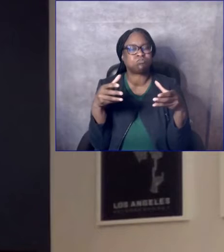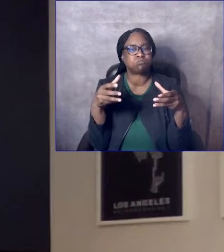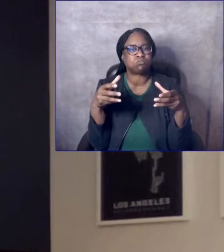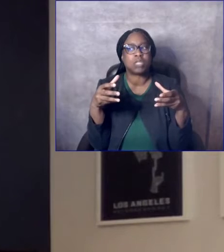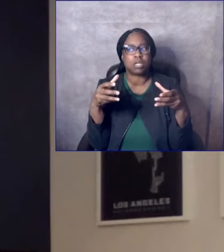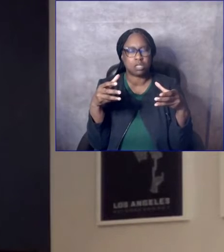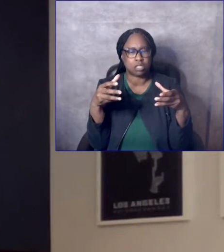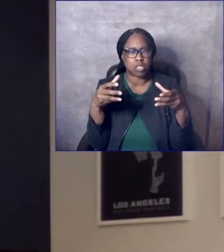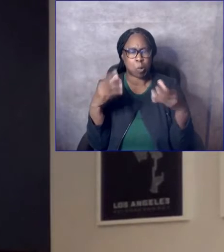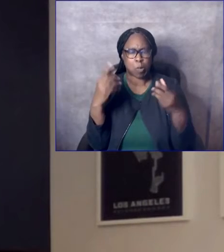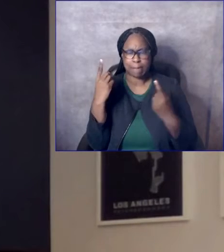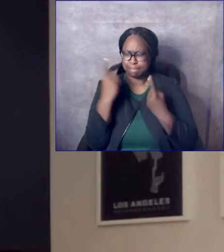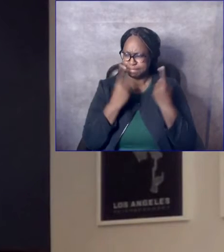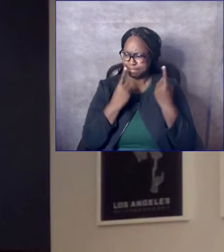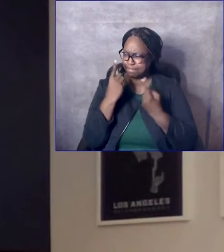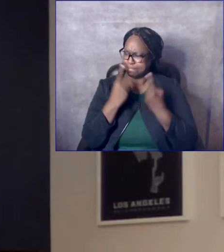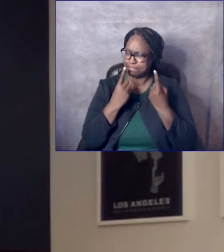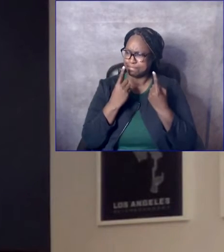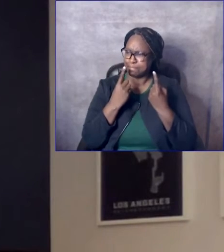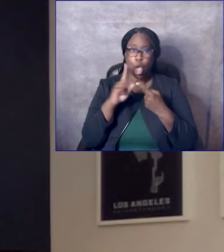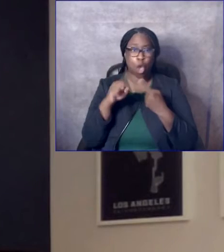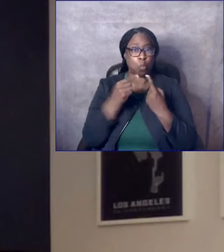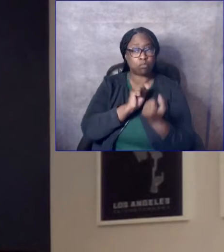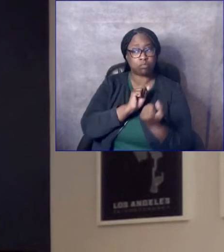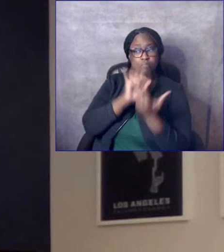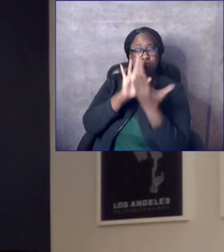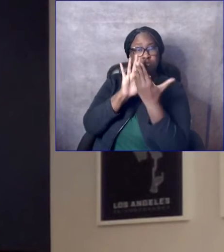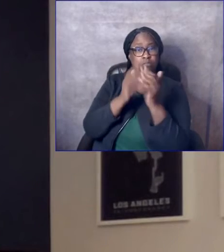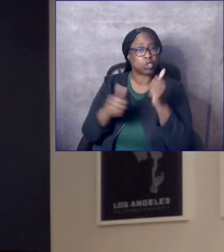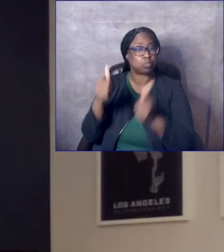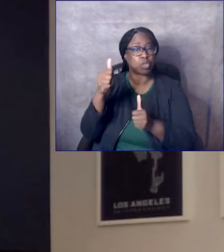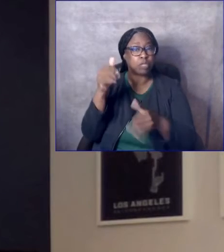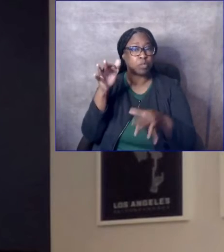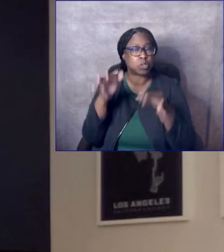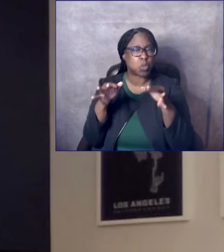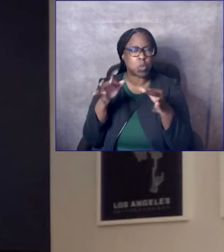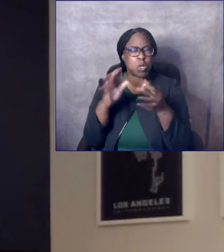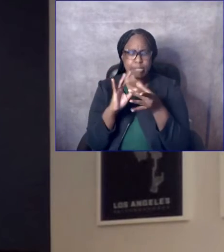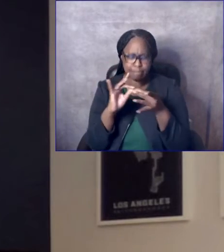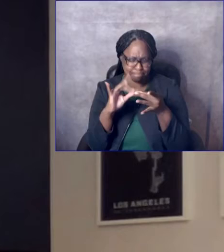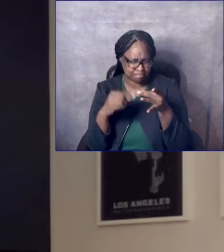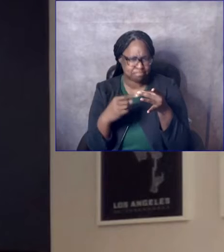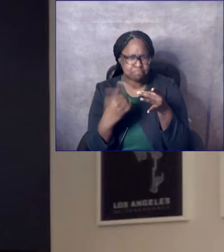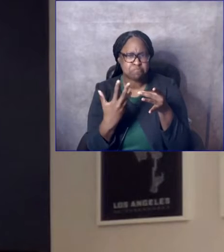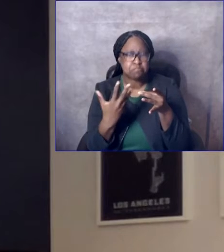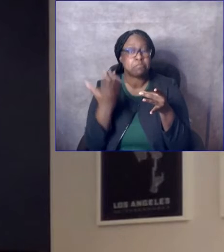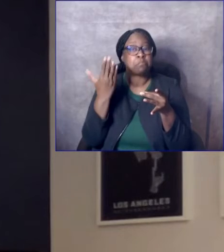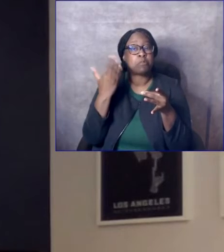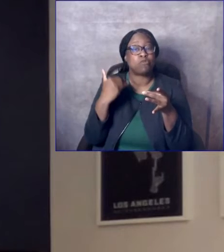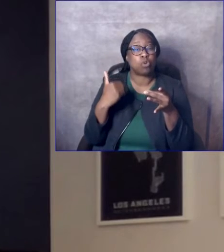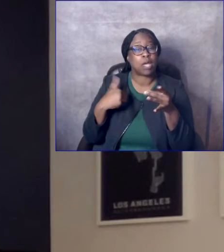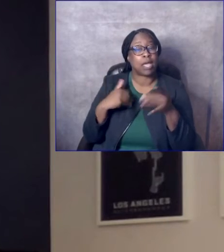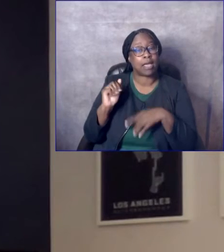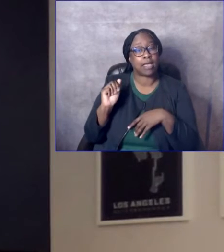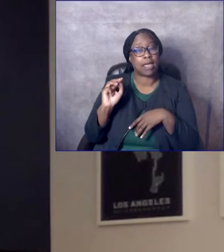that we wanted to tell in front of the Supreme Court. We had done a storytelling amicus brief in the past, and so it was really important for us to think about